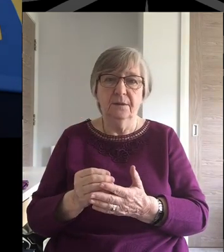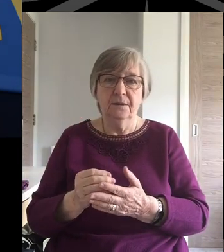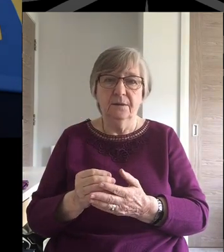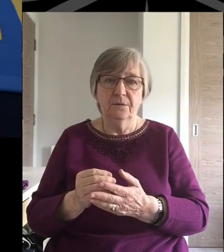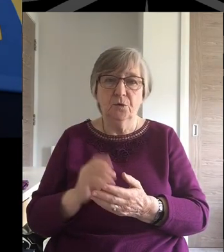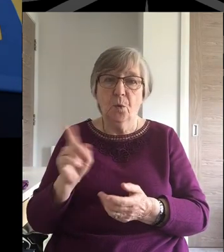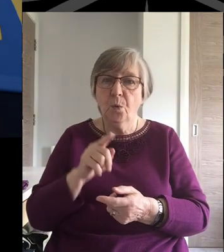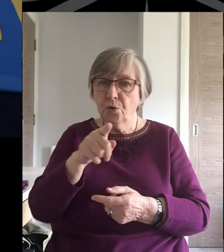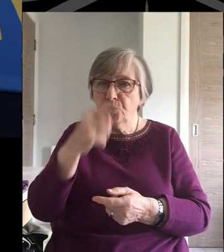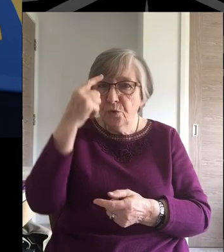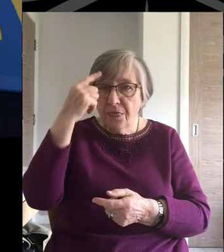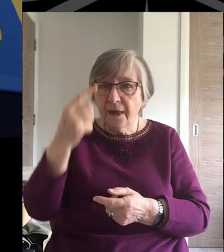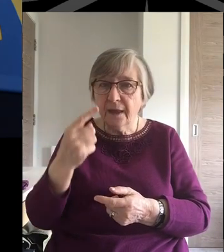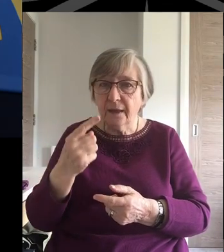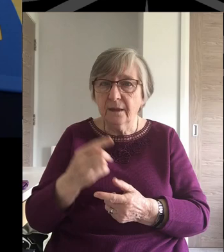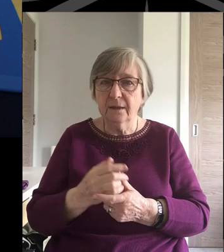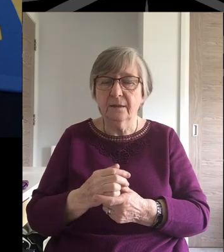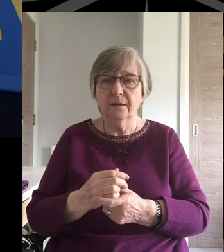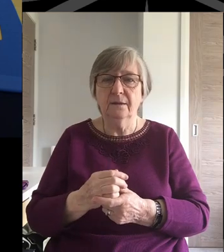So what do you think